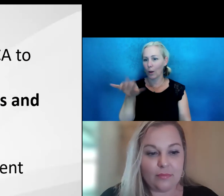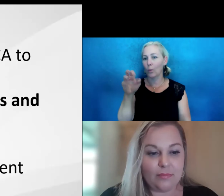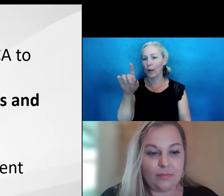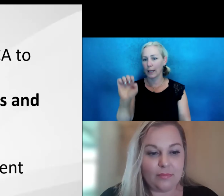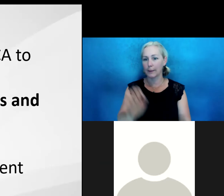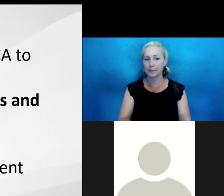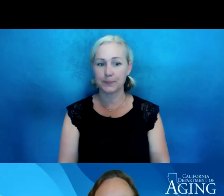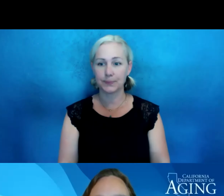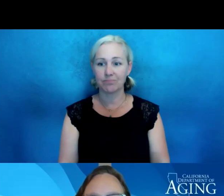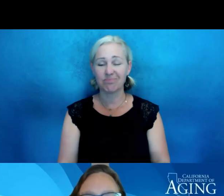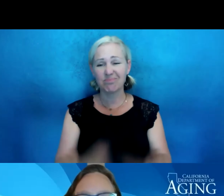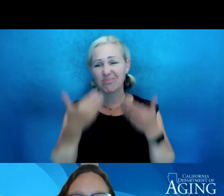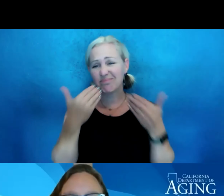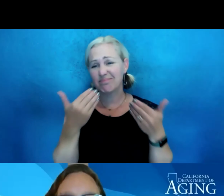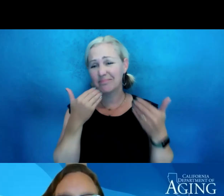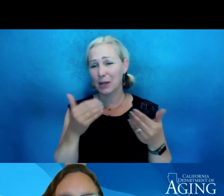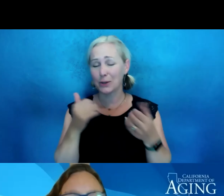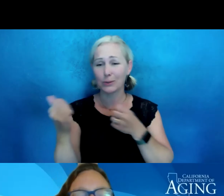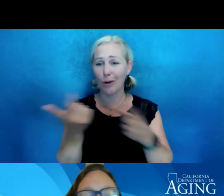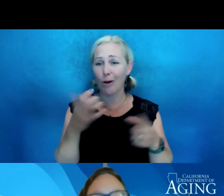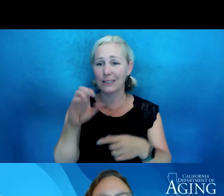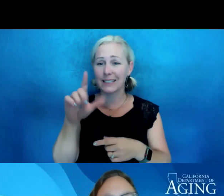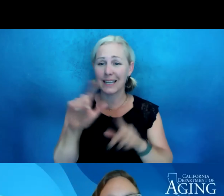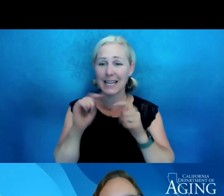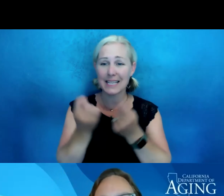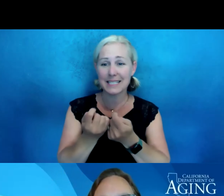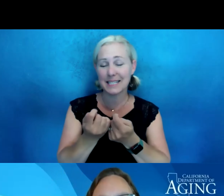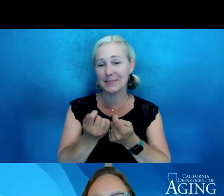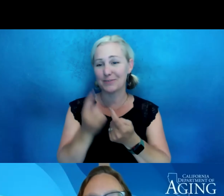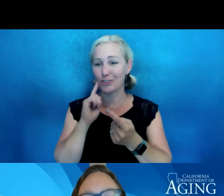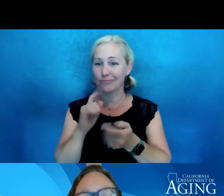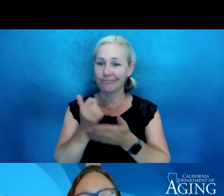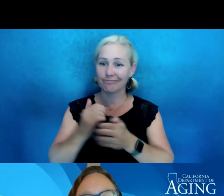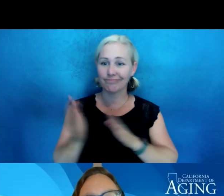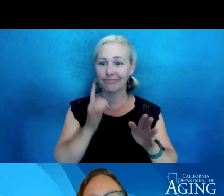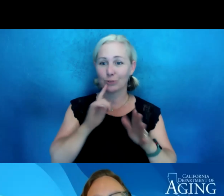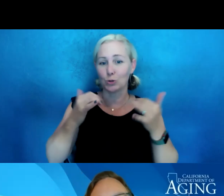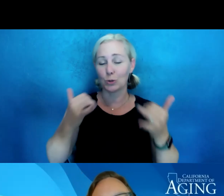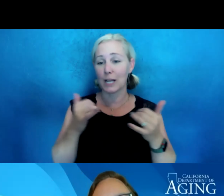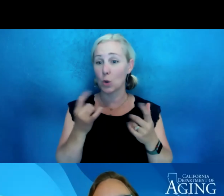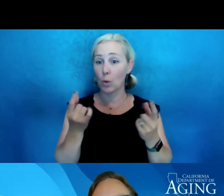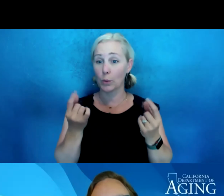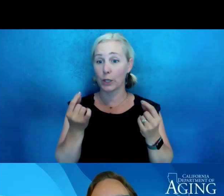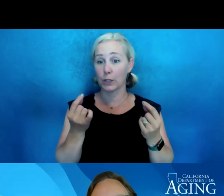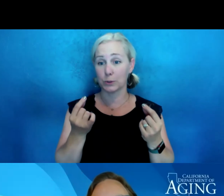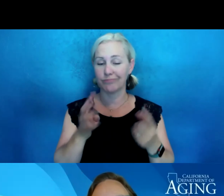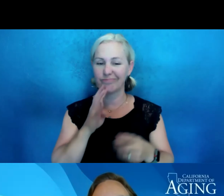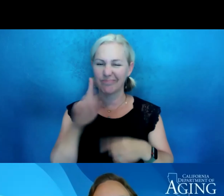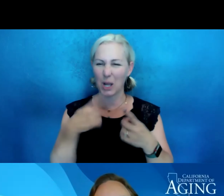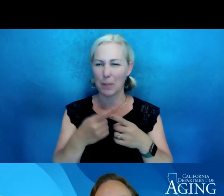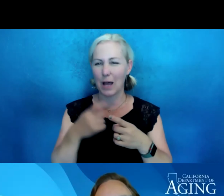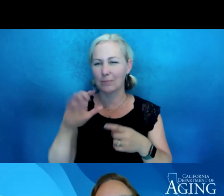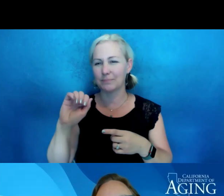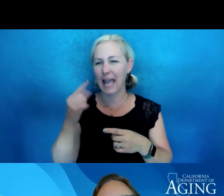Thank you to the entire CDA team for bringing us to this day. Here's what we're going to do today as we talk about aging hubs and